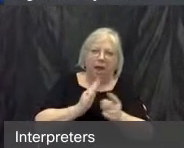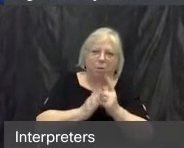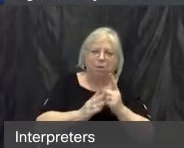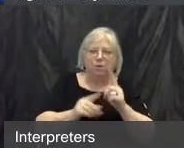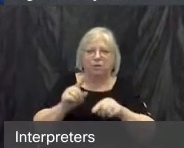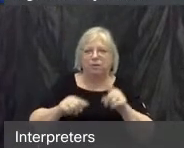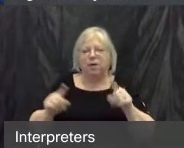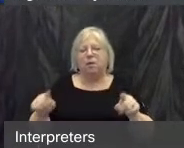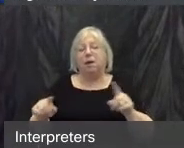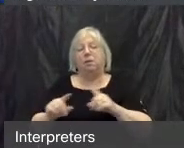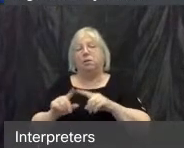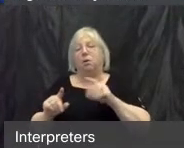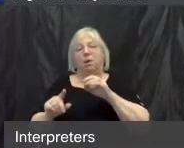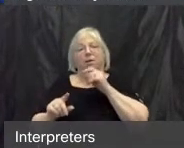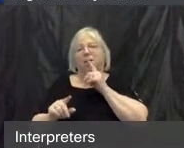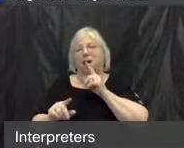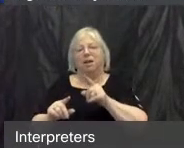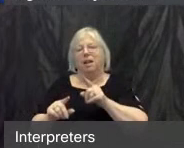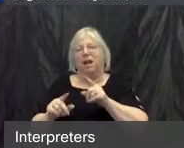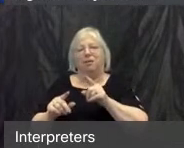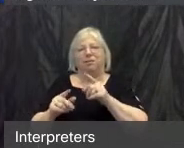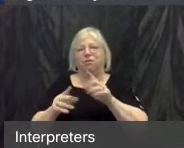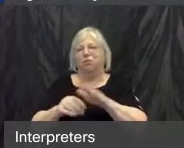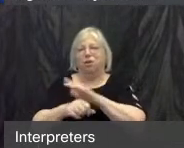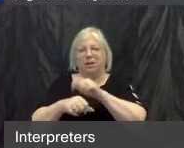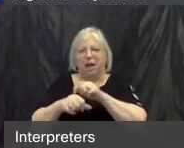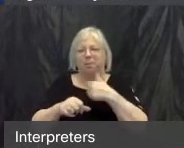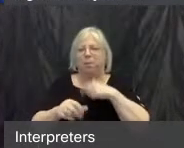where we actually have full-time salary people